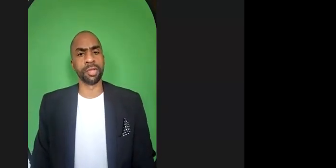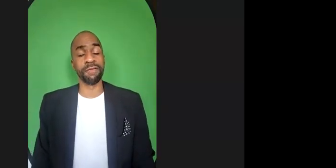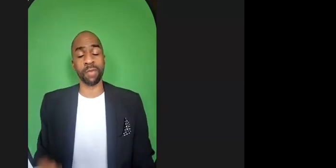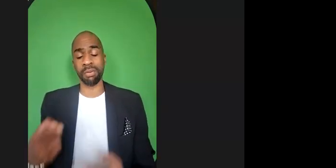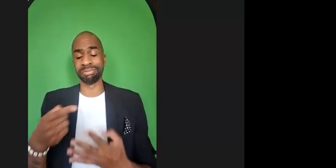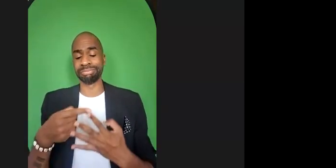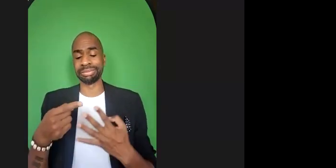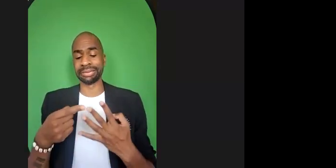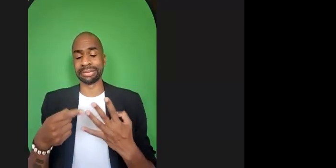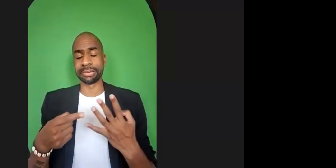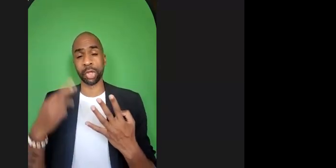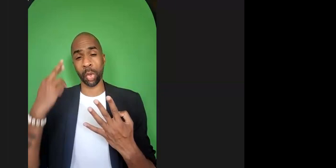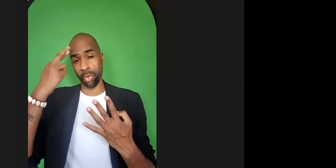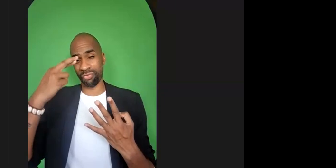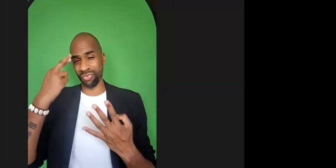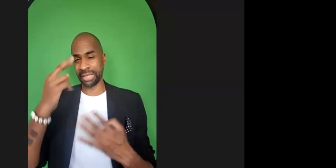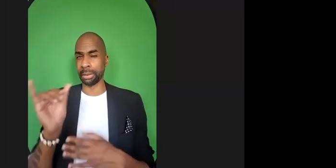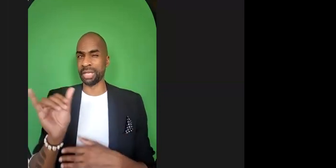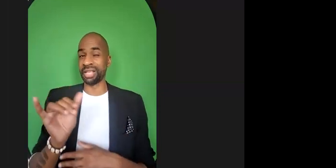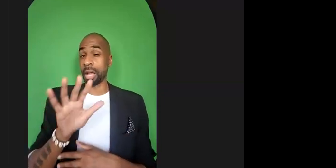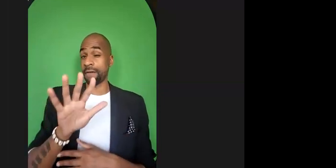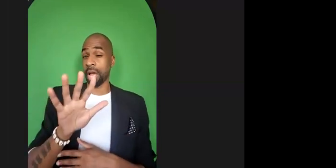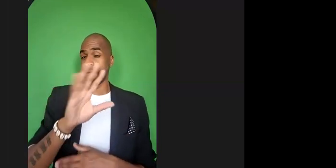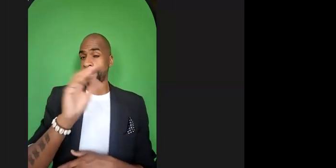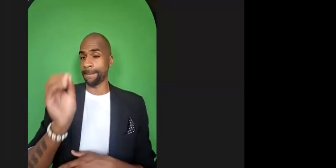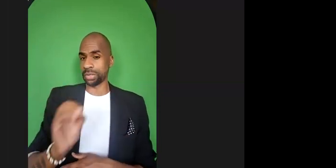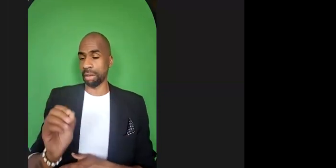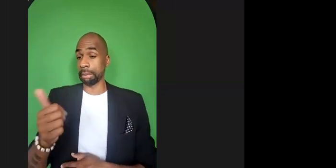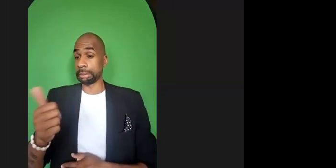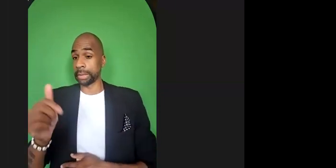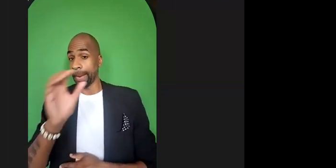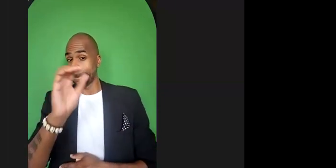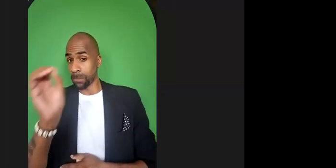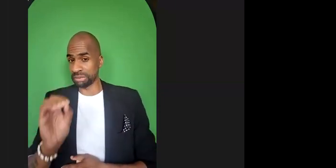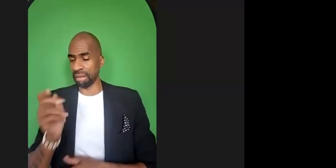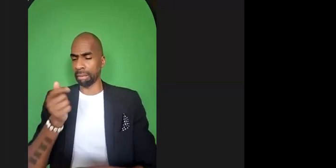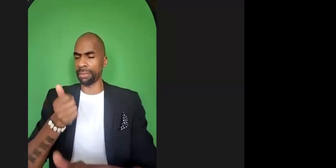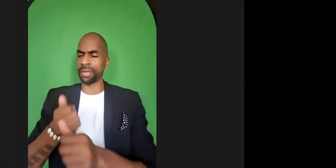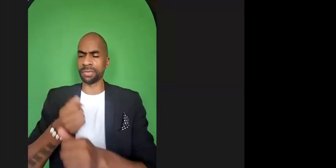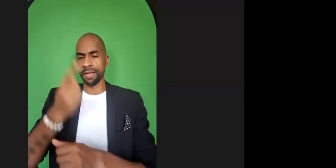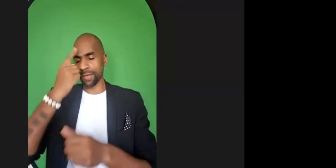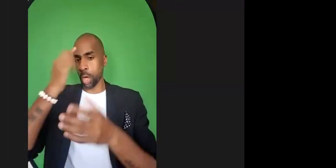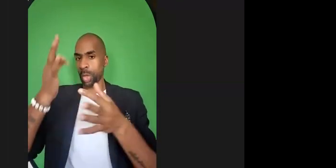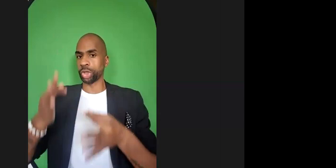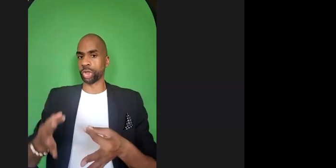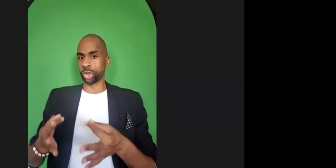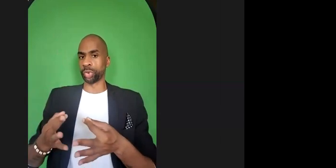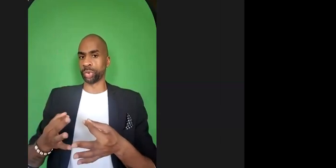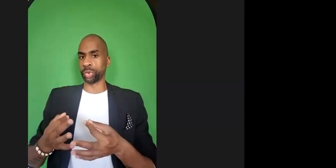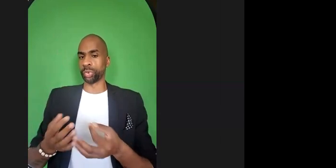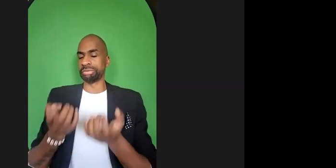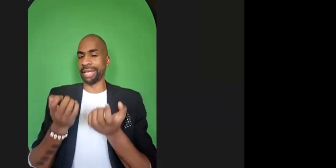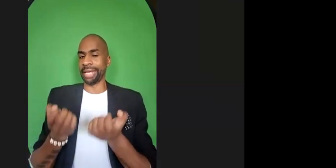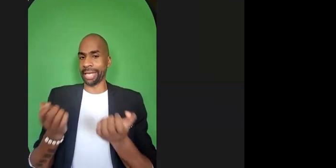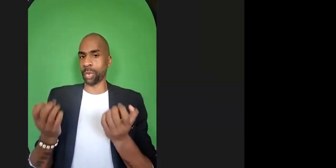it's only about 5 to 10% of people with ALS who choose mechanical ventilation via